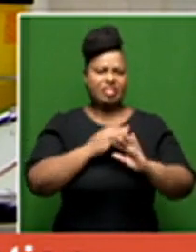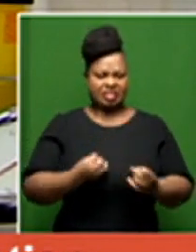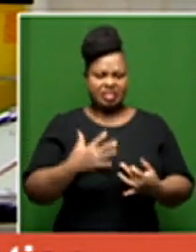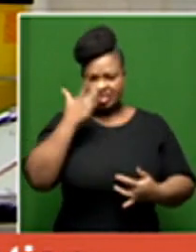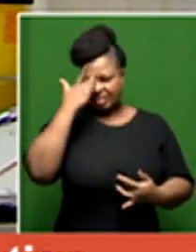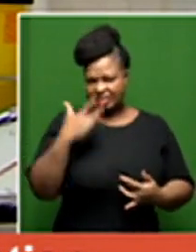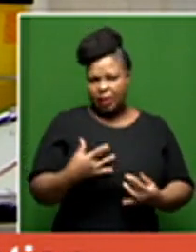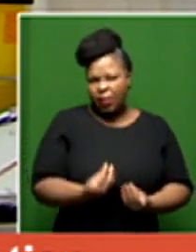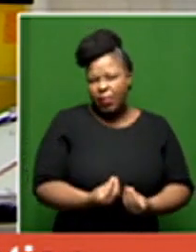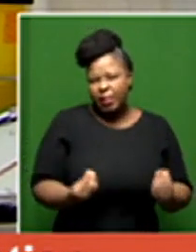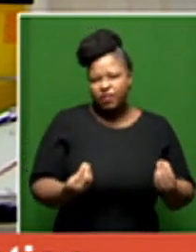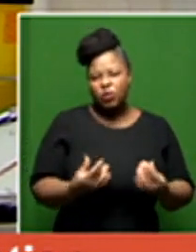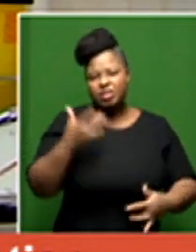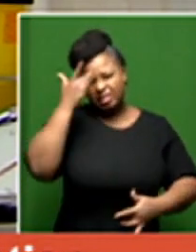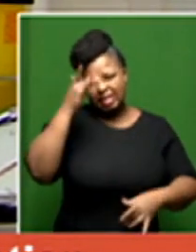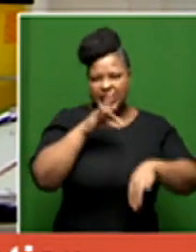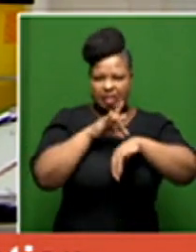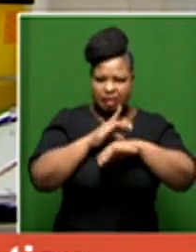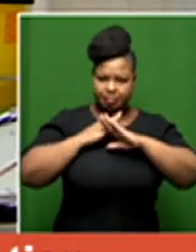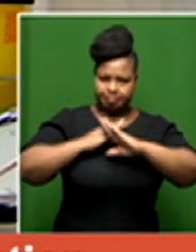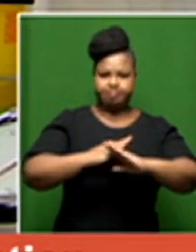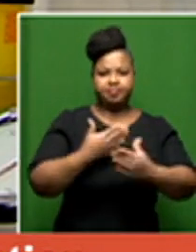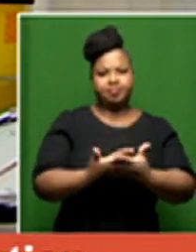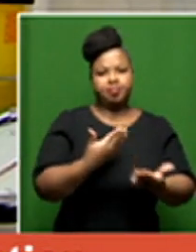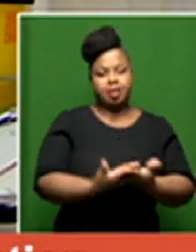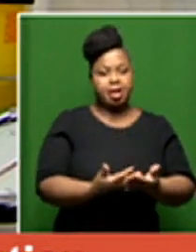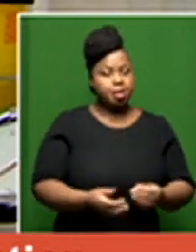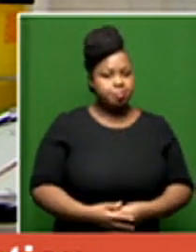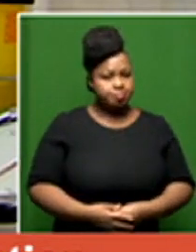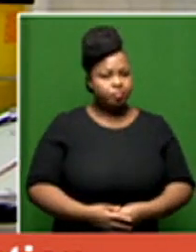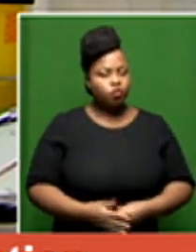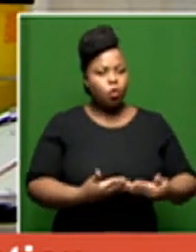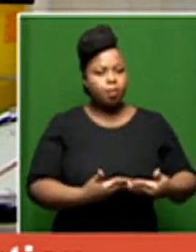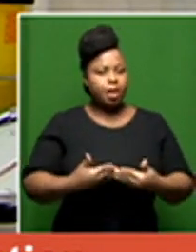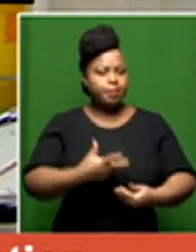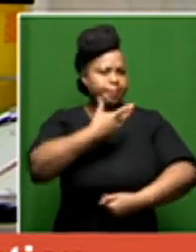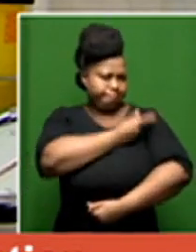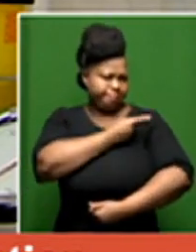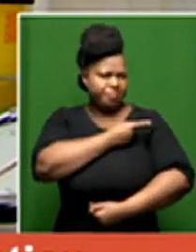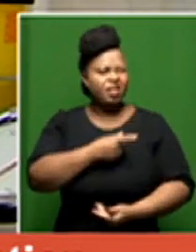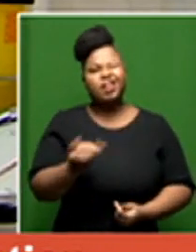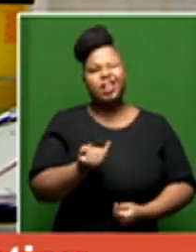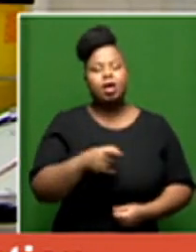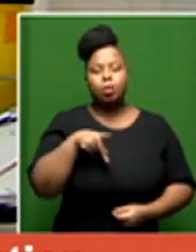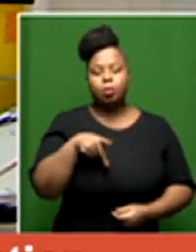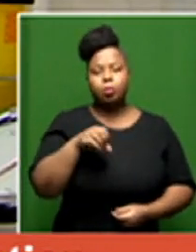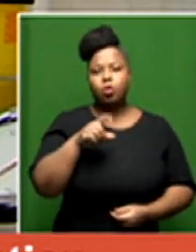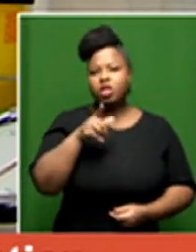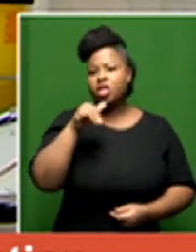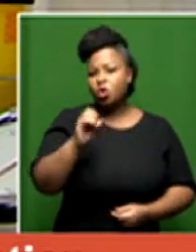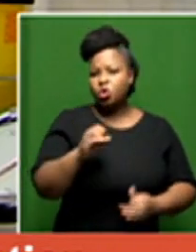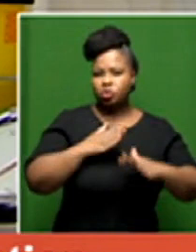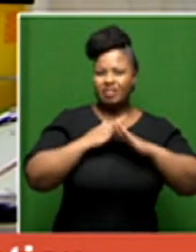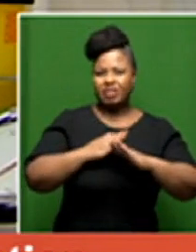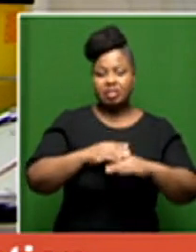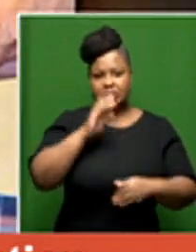any childhood illnesses that we encounter, like the polios. For example,